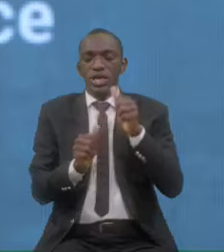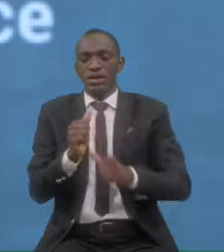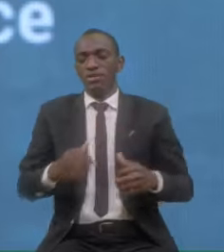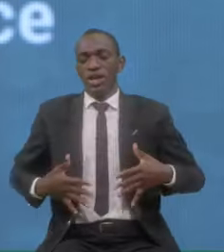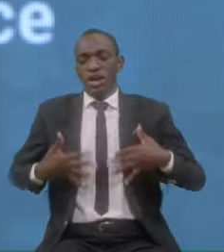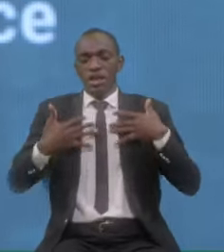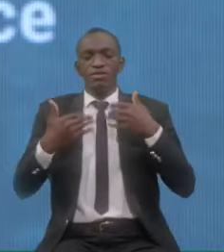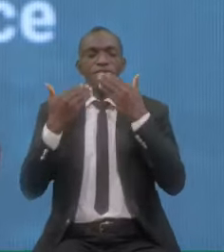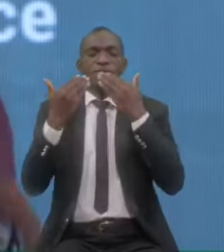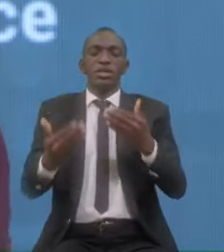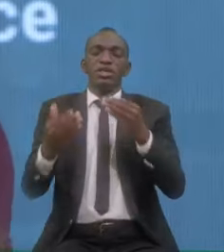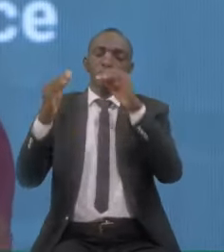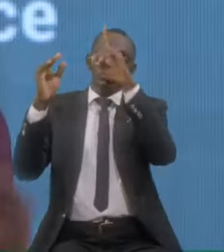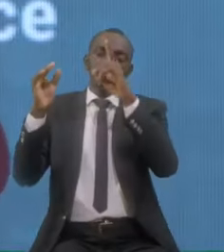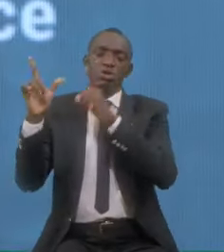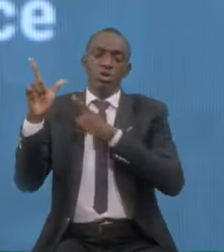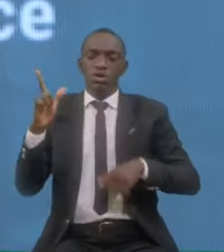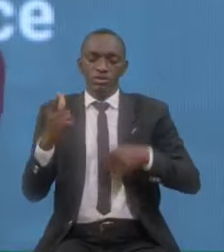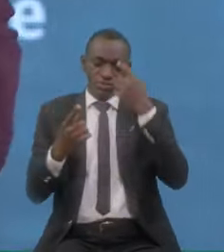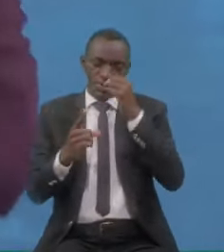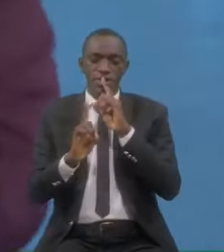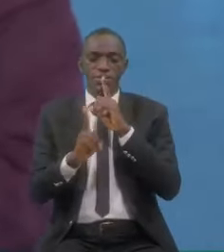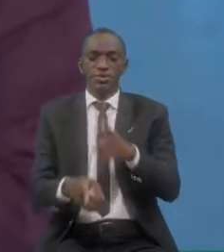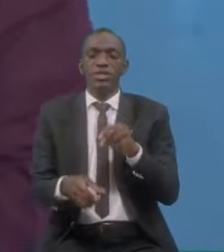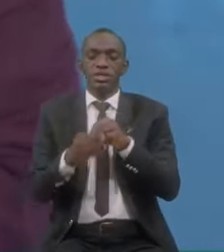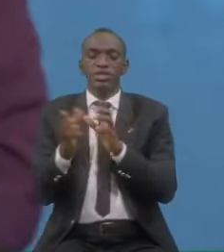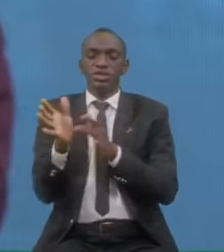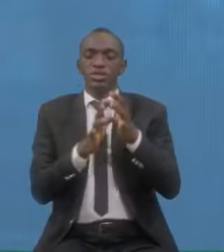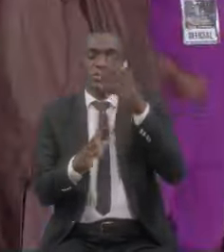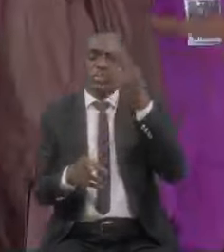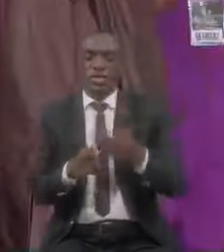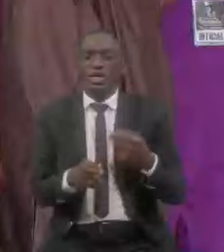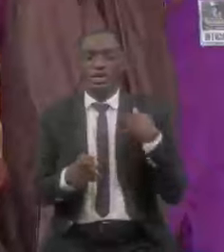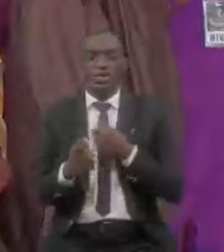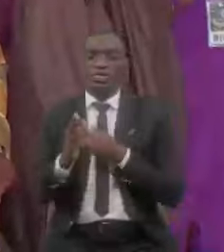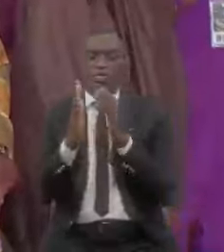you have answered. In Jesus' name we pray.